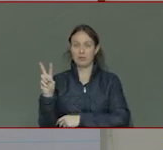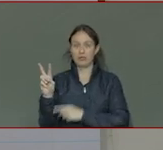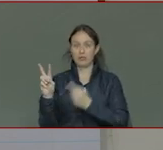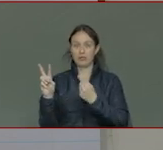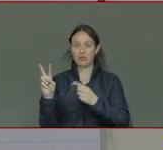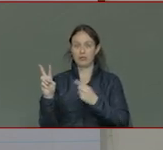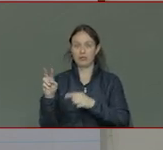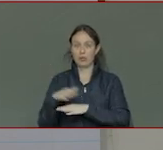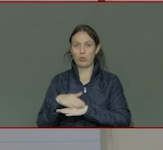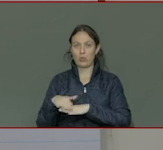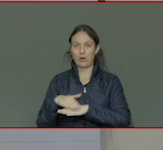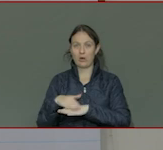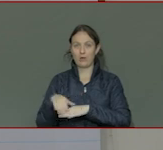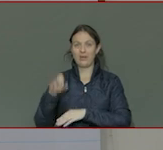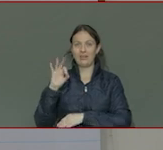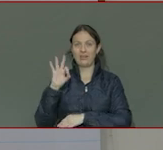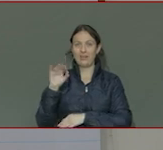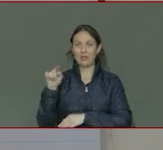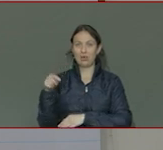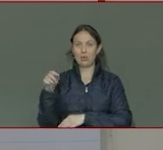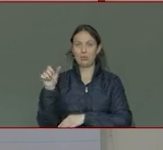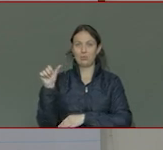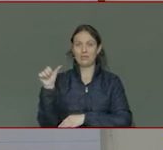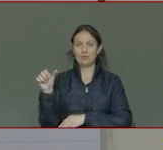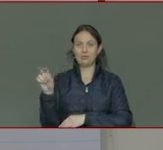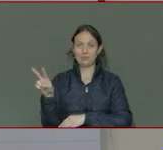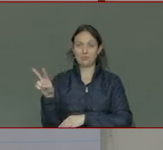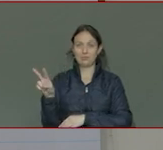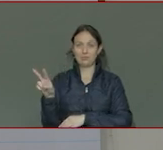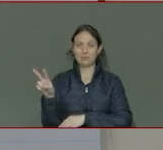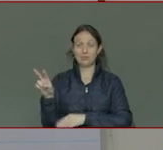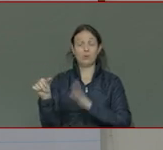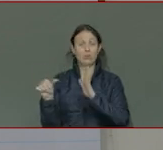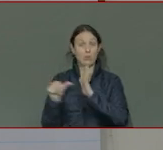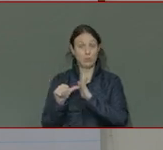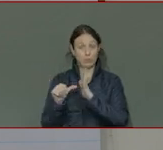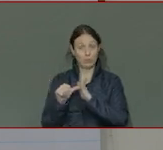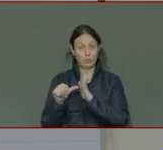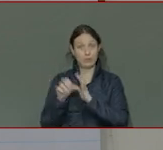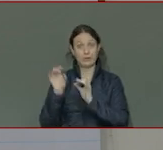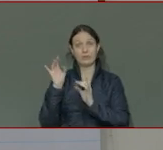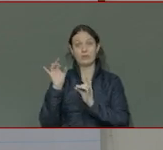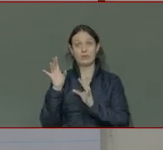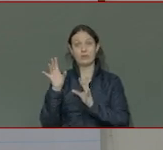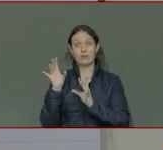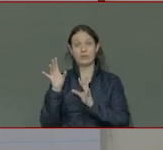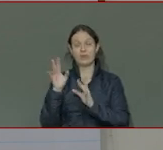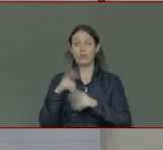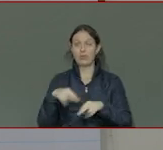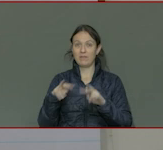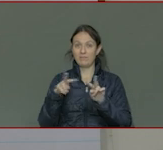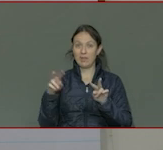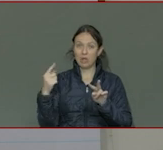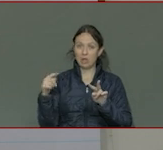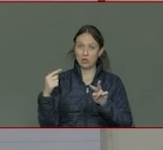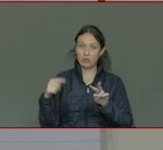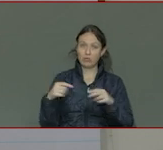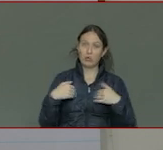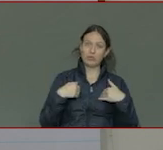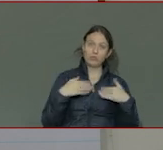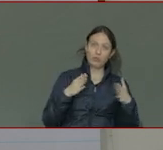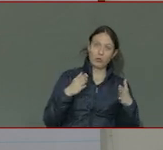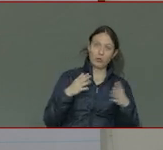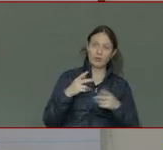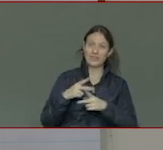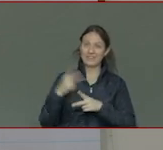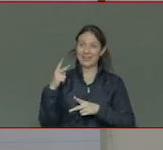ground is 3,62. So that's very important. So the values, the final and initial swap